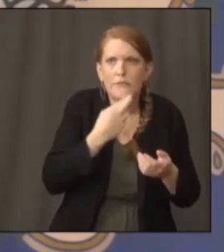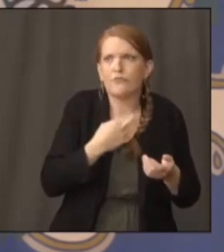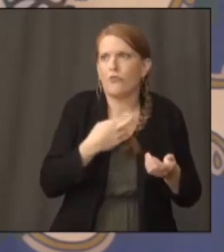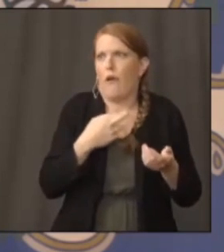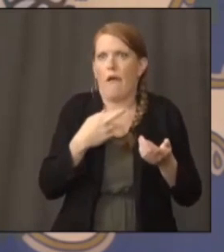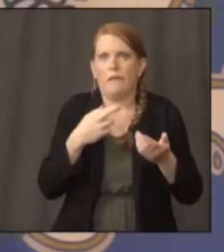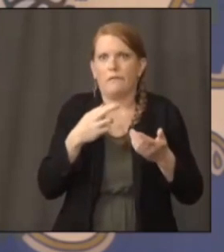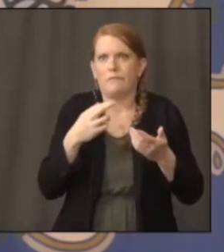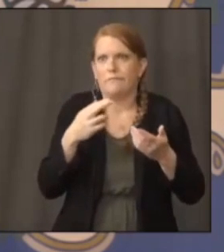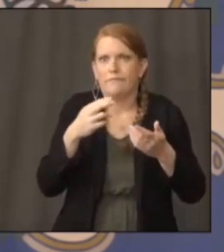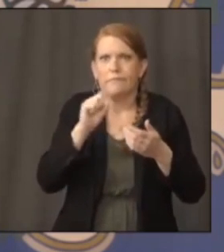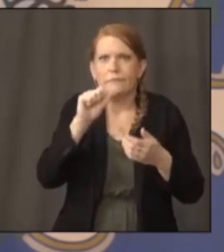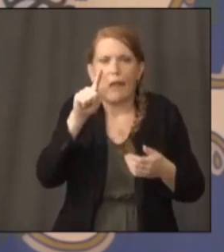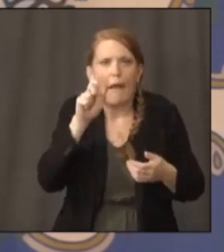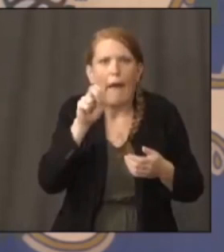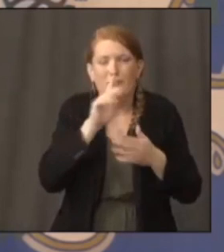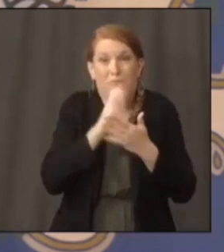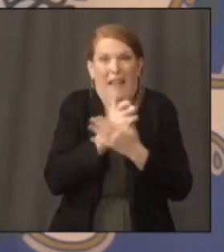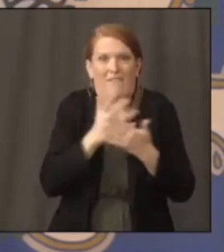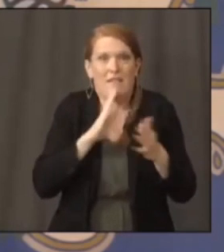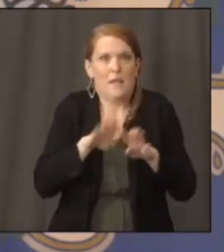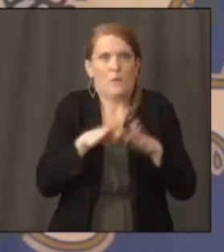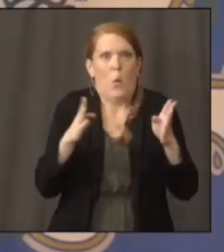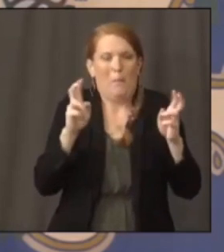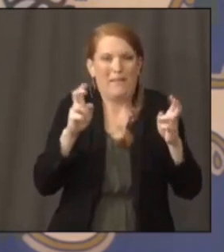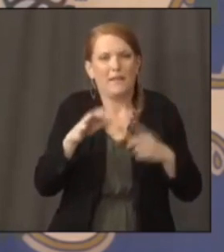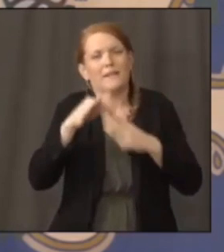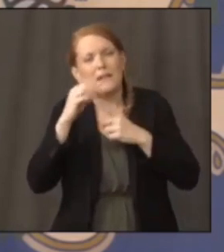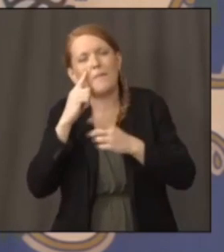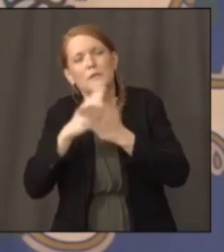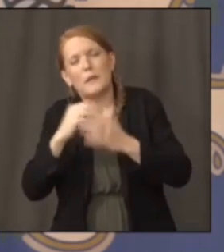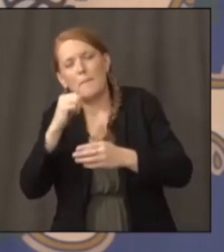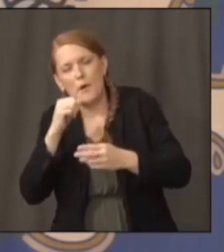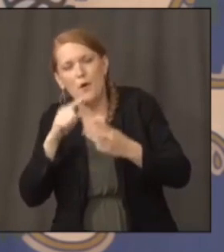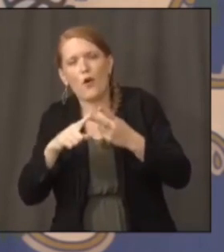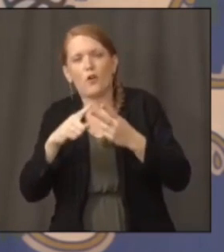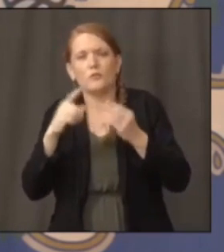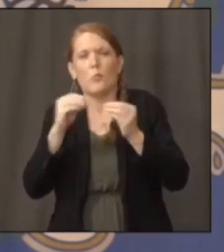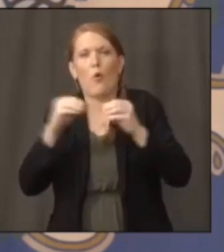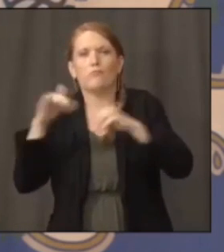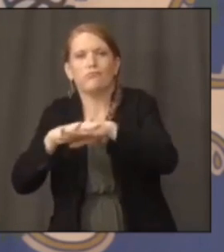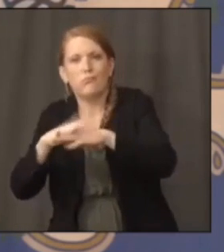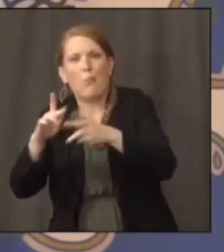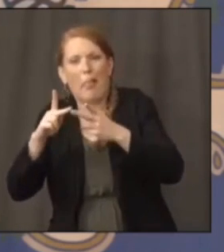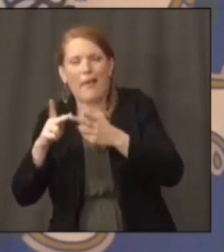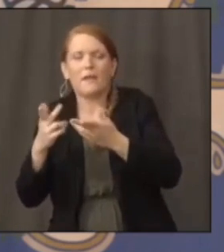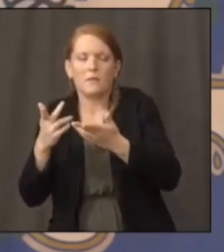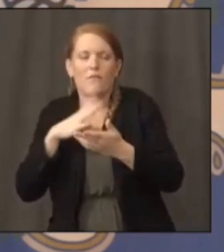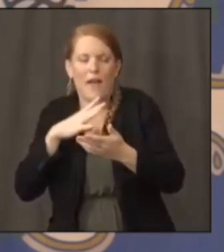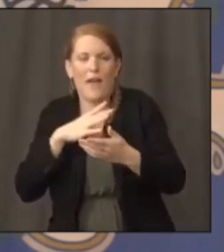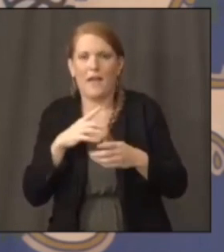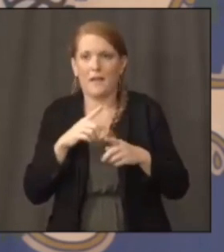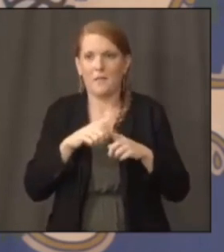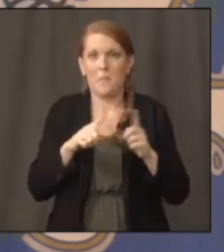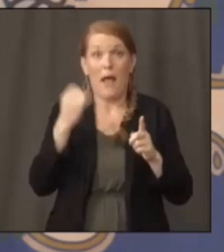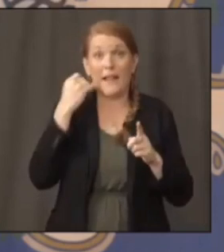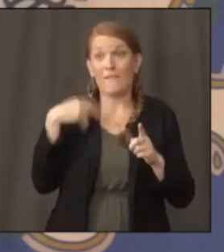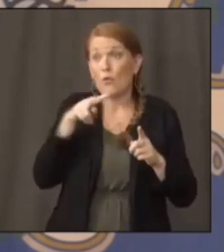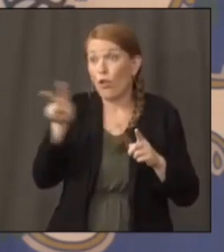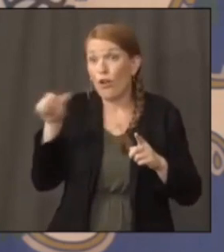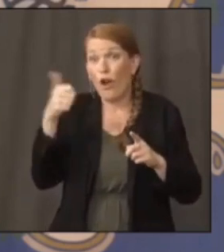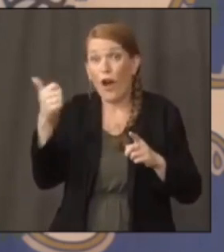events is because we have been careful. And you look around the rest of the country and they opened early,